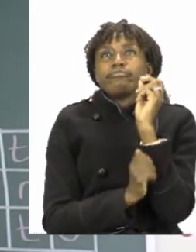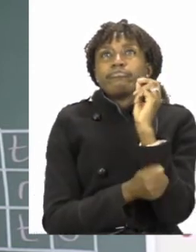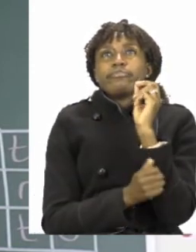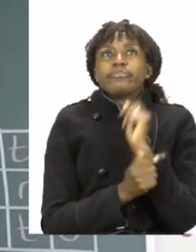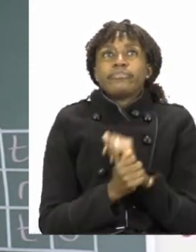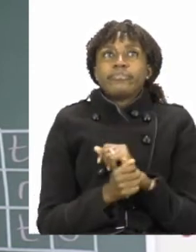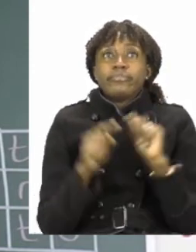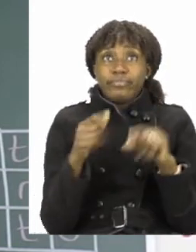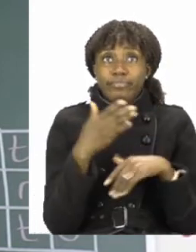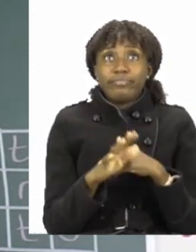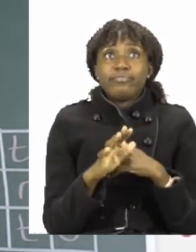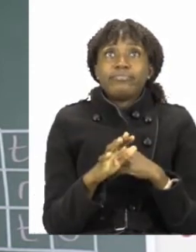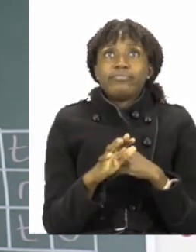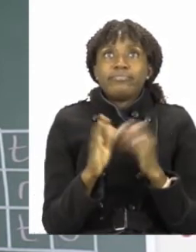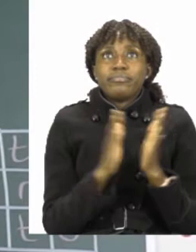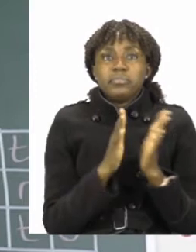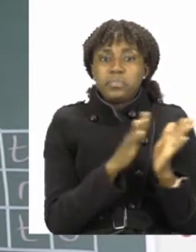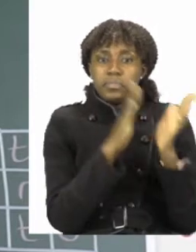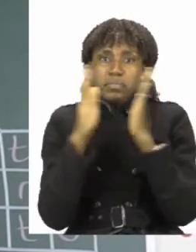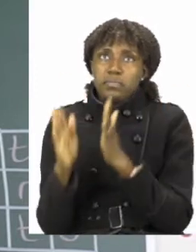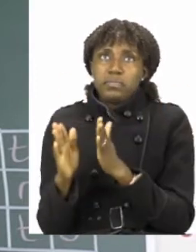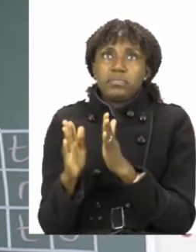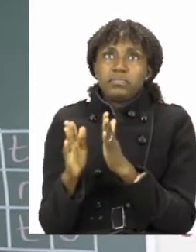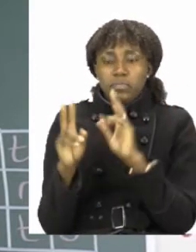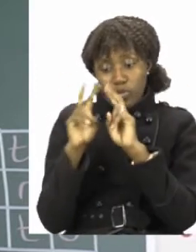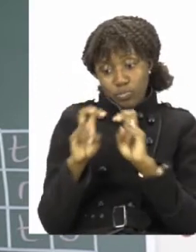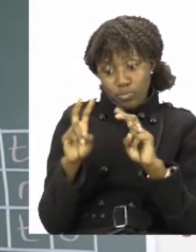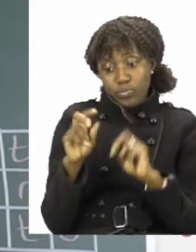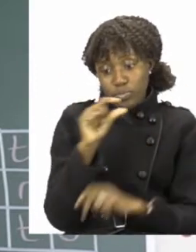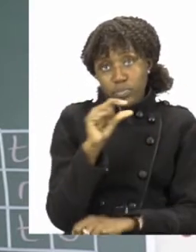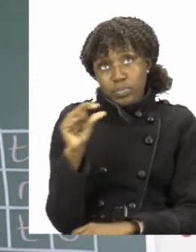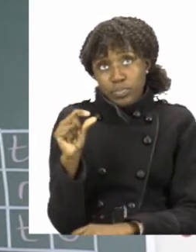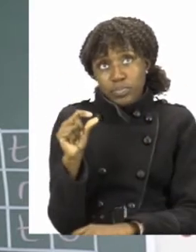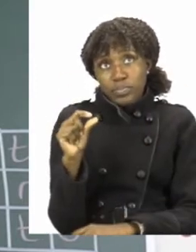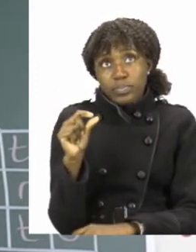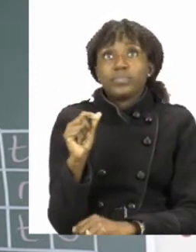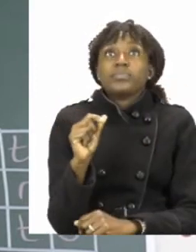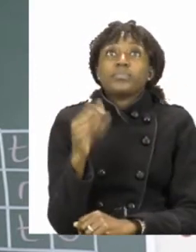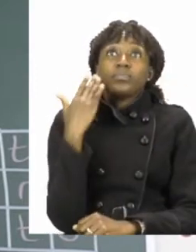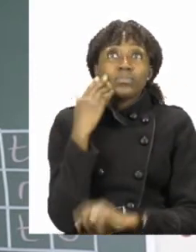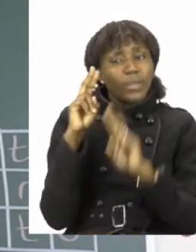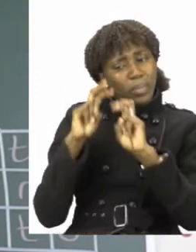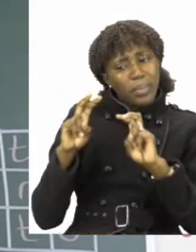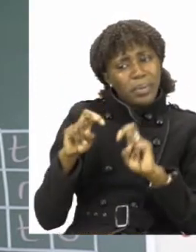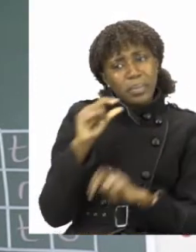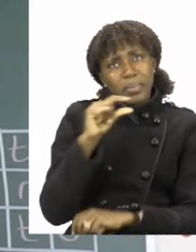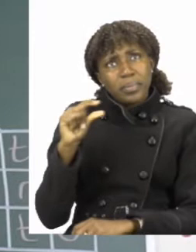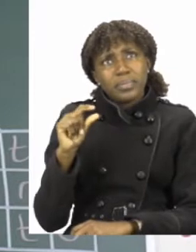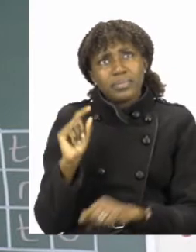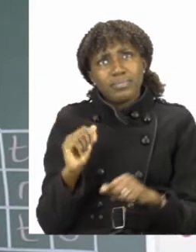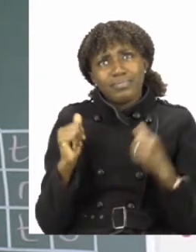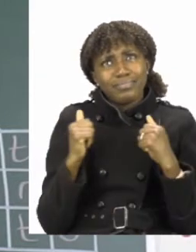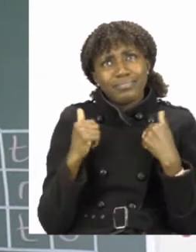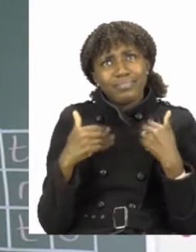that we're done with that, I'd like you to now do your word search. Remember, when we're doing a word search, we need to start by looking